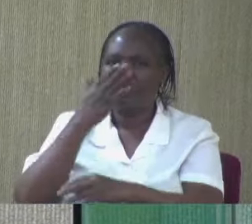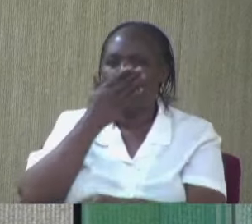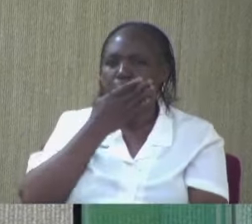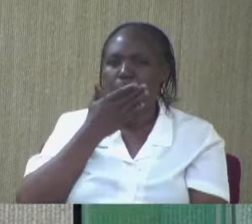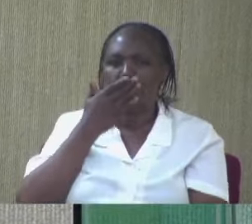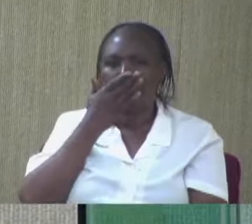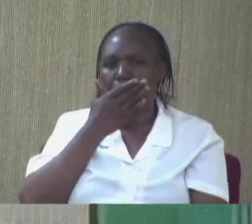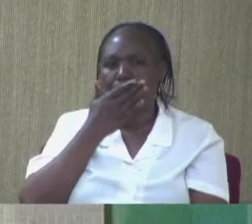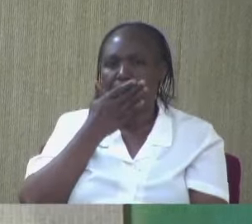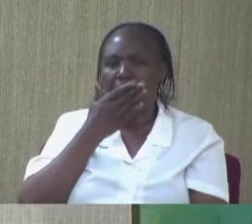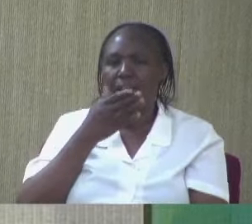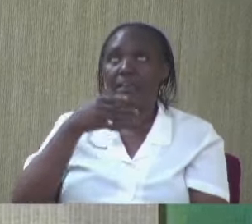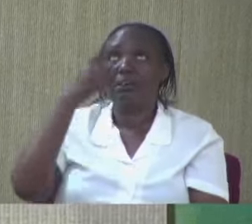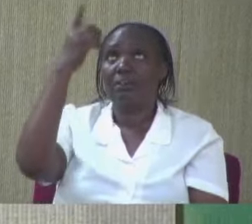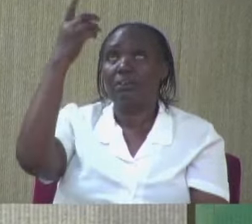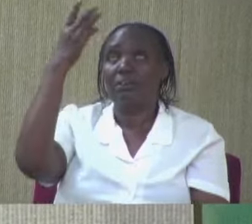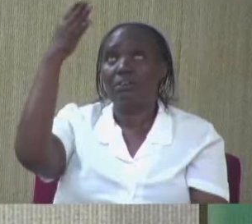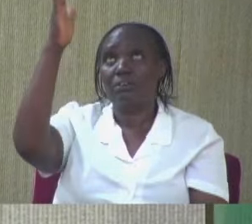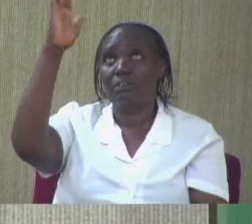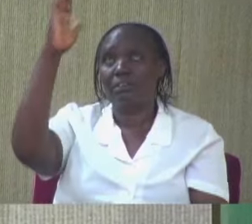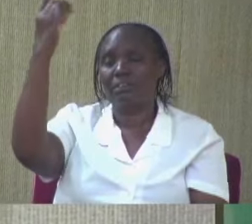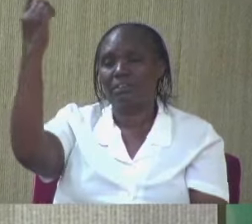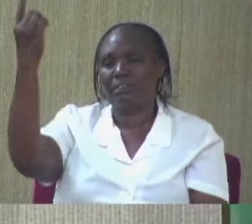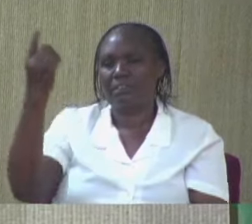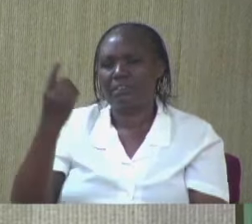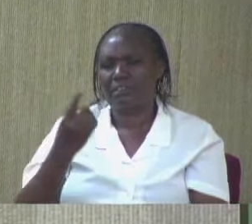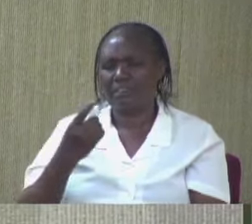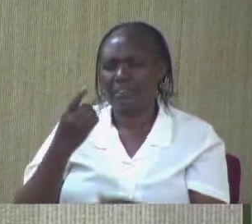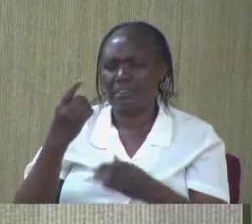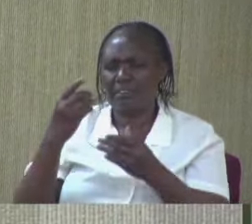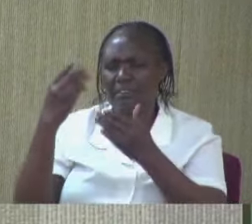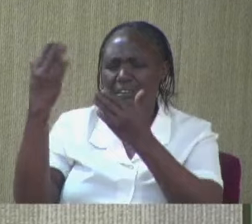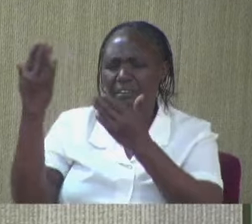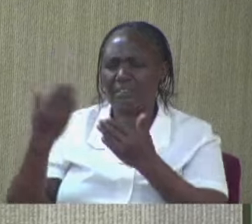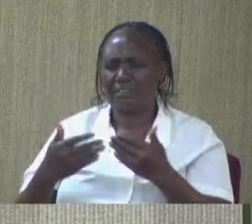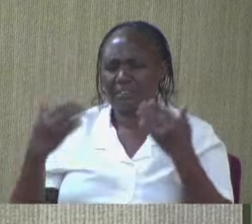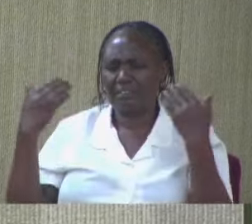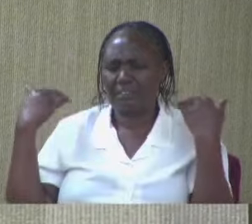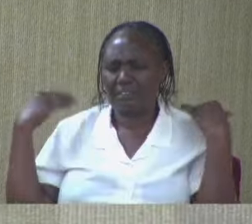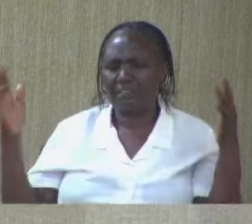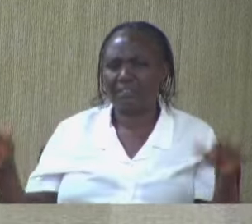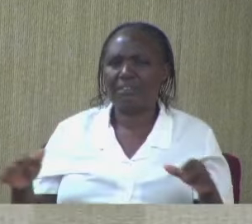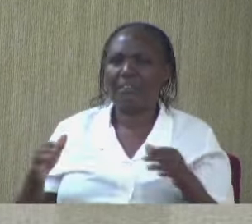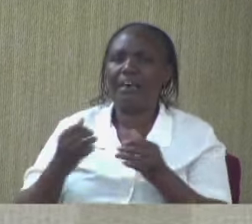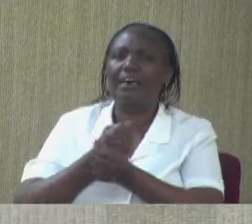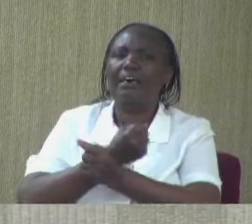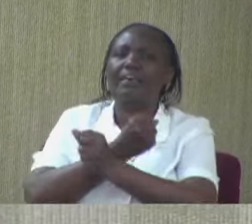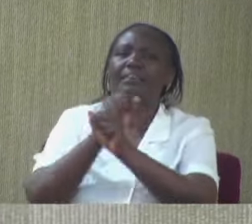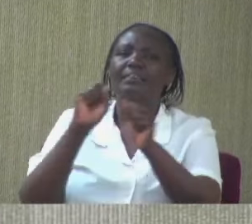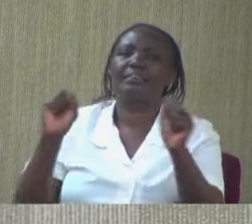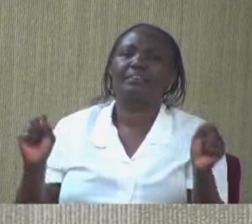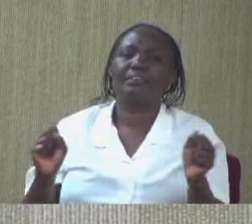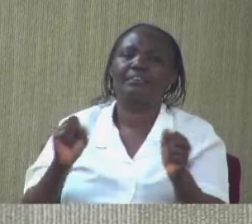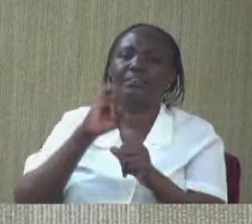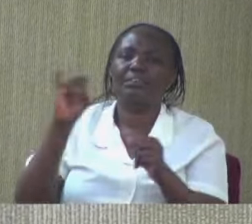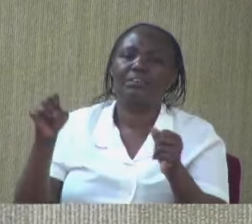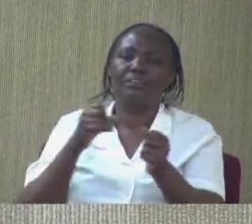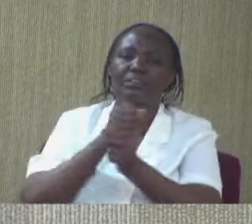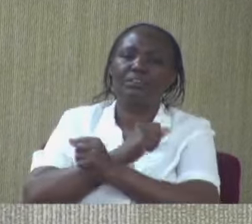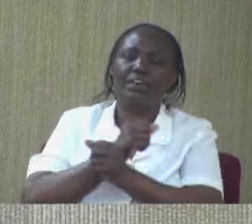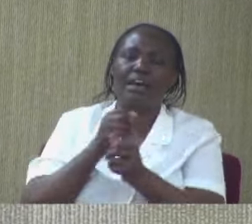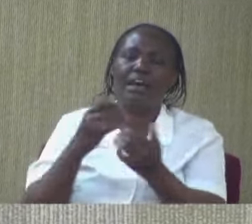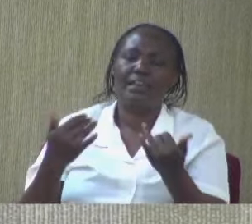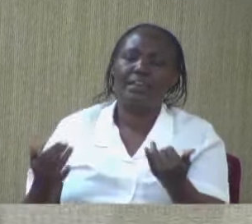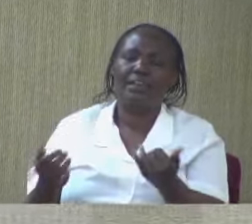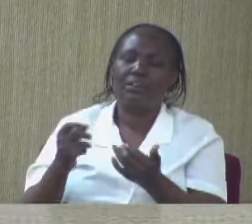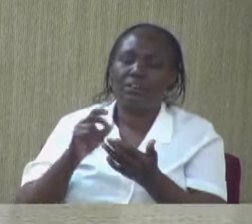then God sent his angels and saved his servant so that now he will write the book of Revelation.